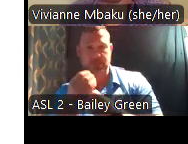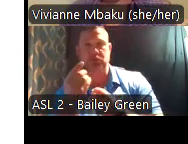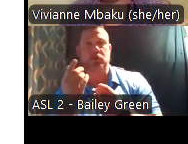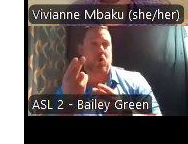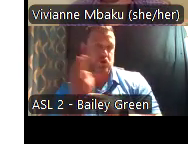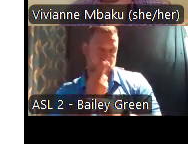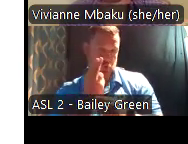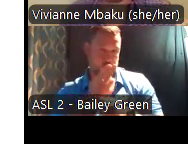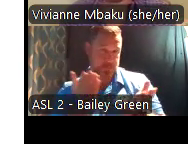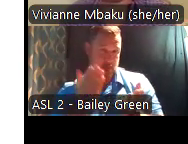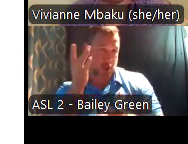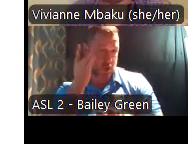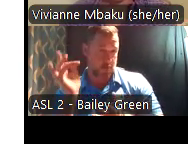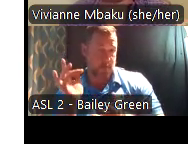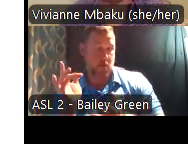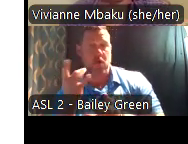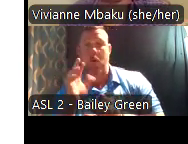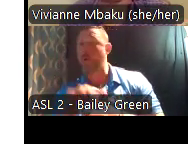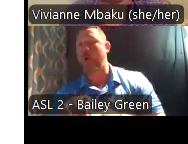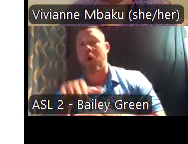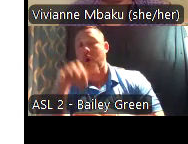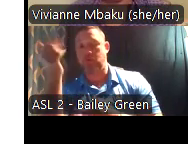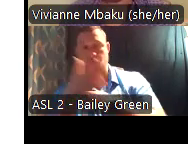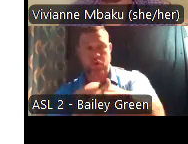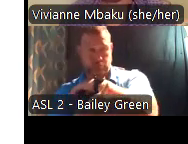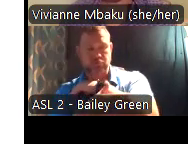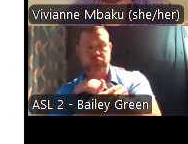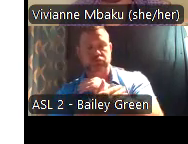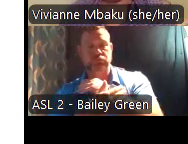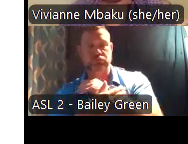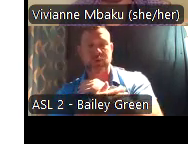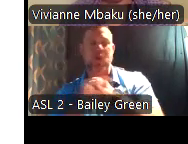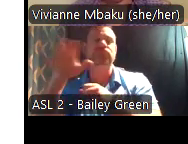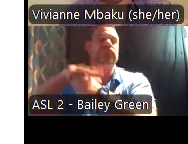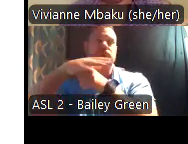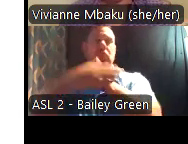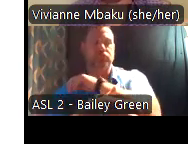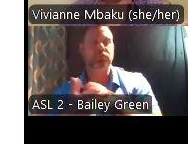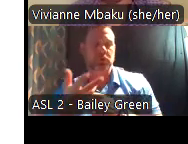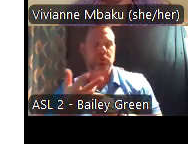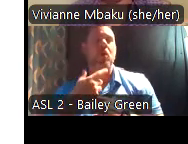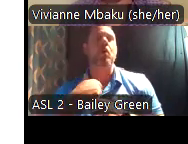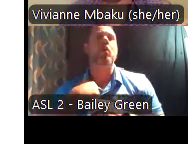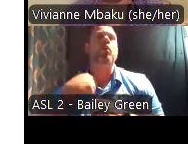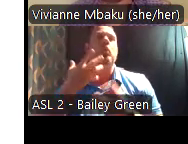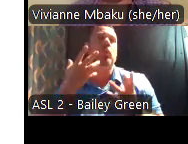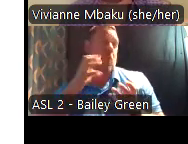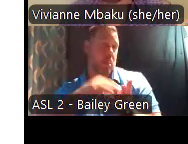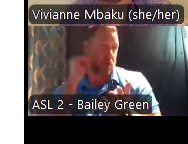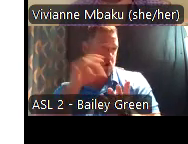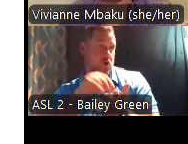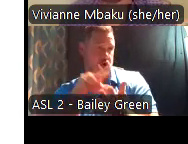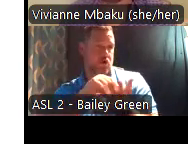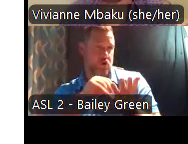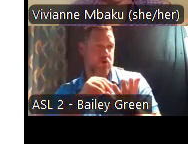doing here in California or elsewhere in the country, feel free to email us, because we'd love to learn about them so that we